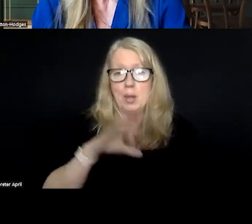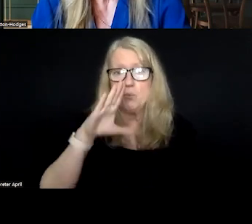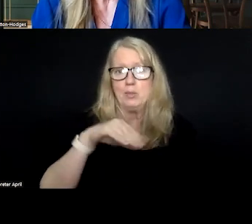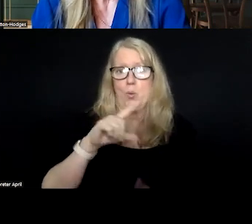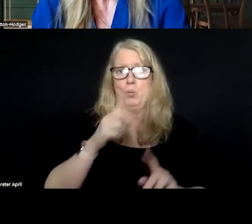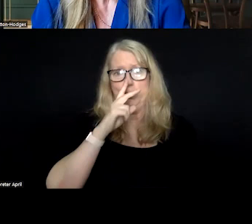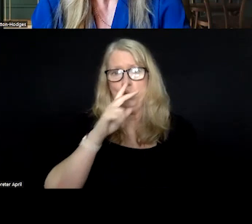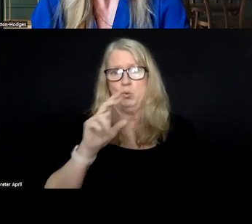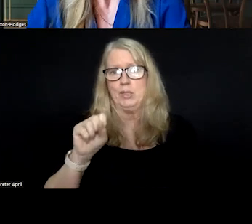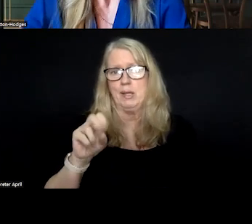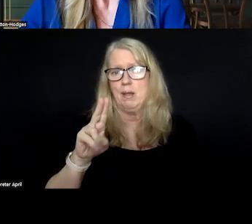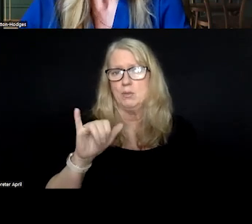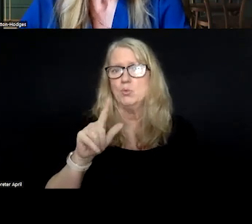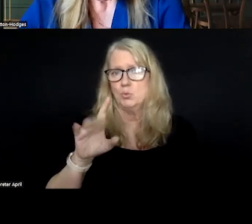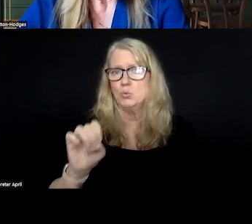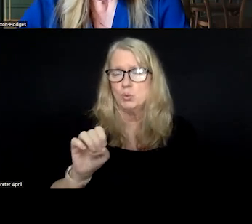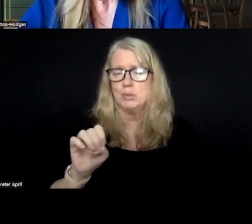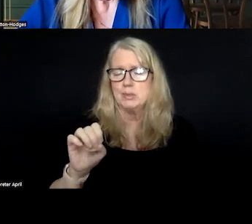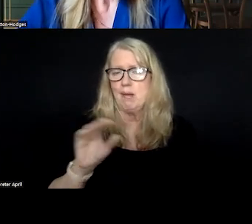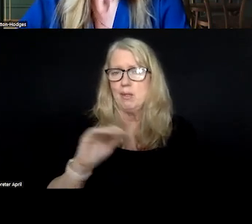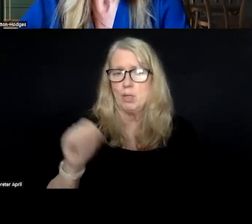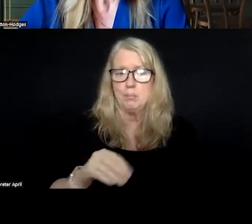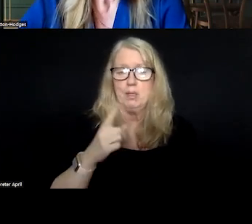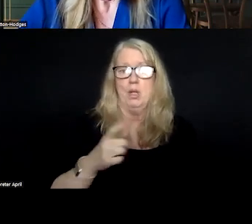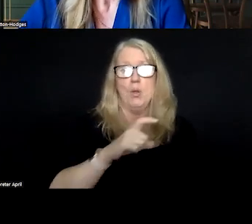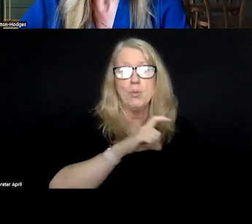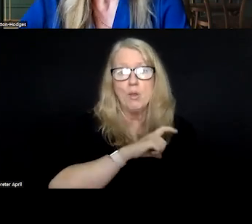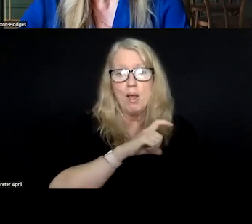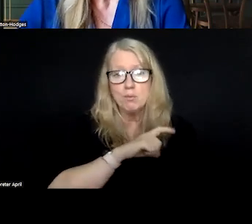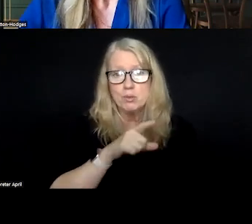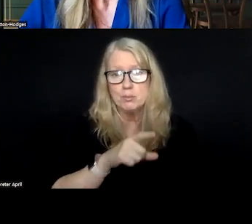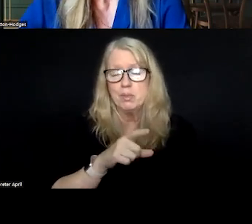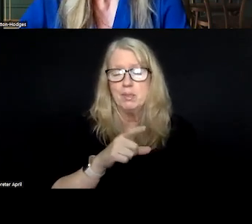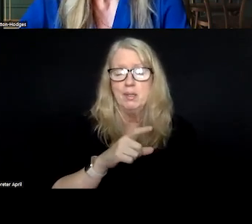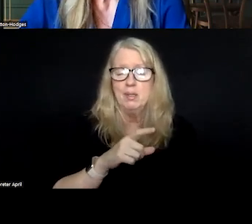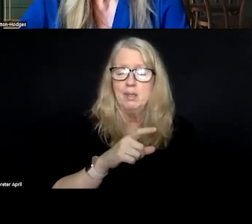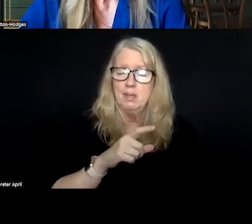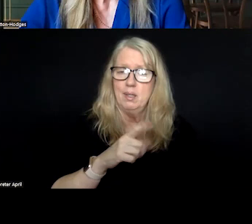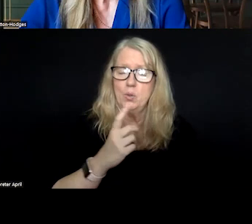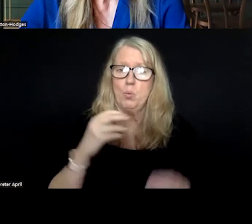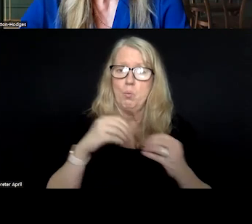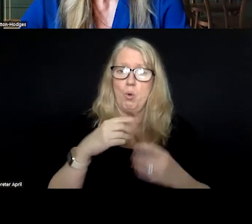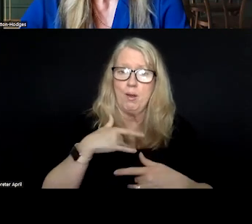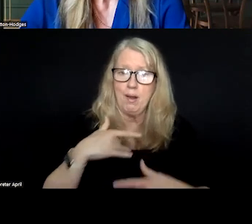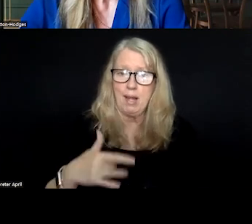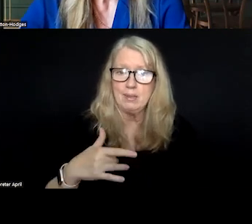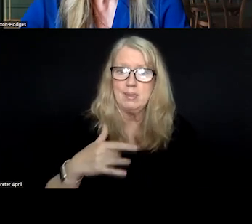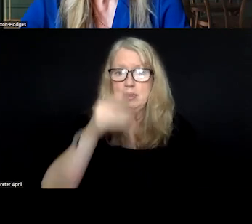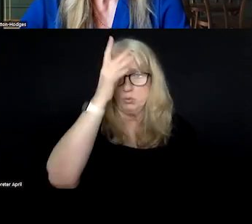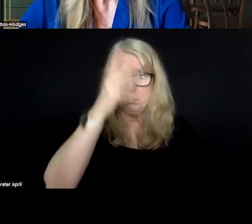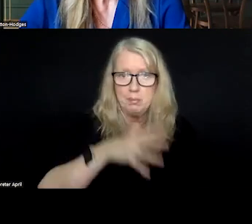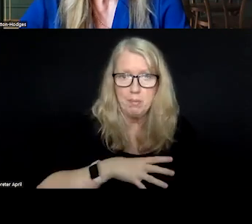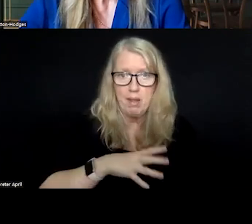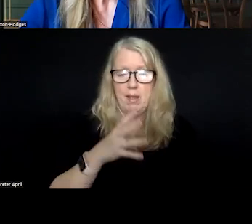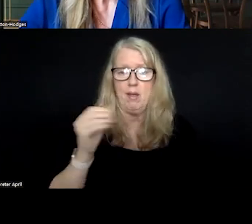at suicide rates, that law enforcement officers are more likely to be male and within